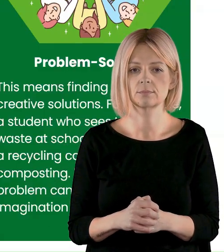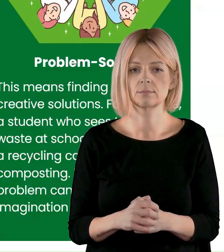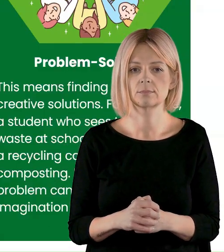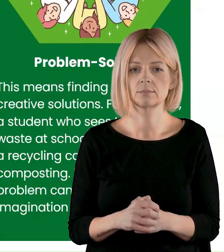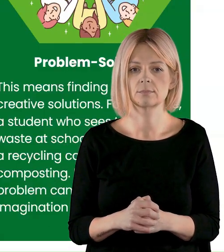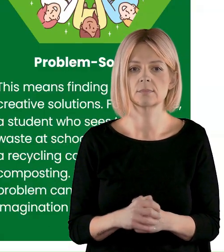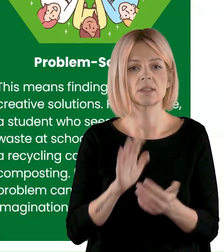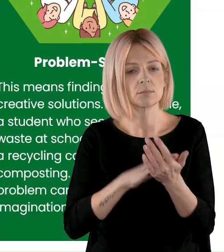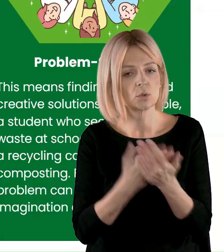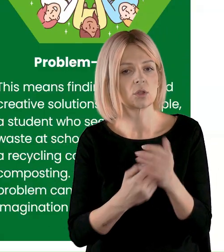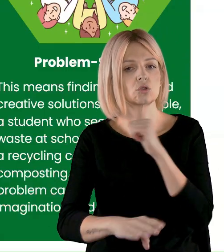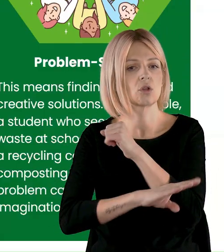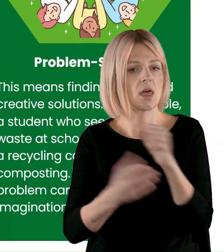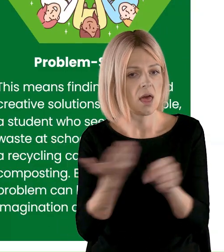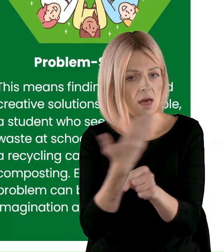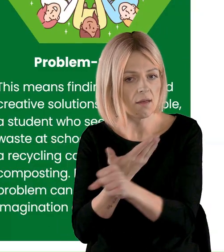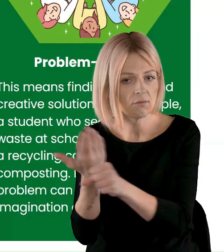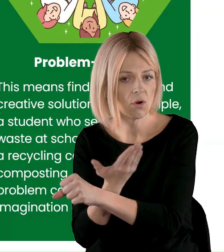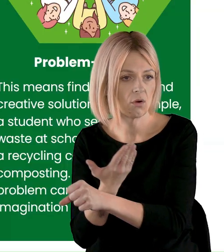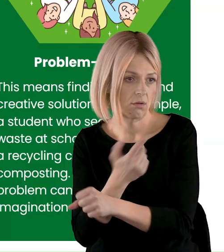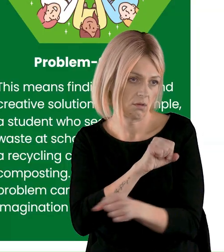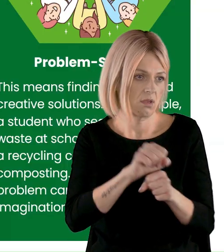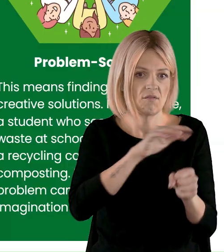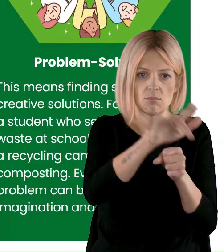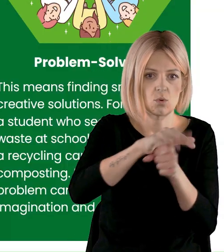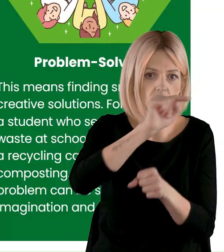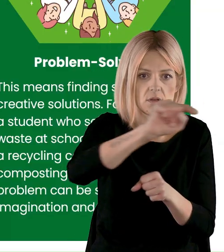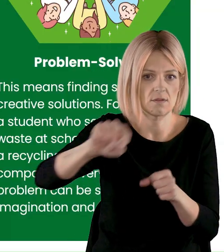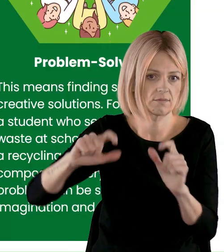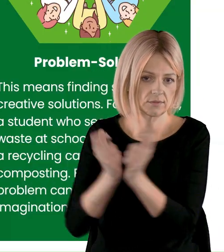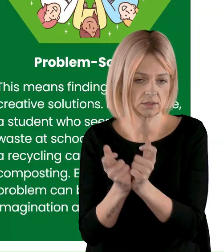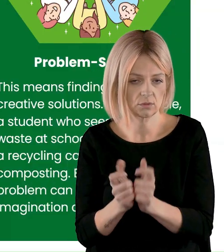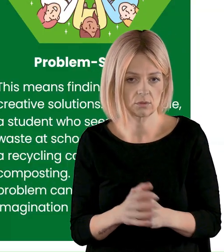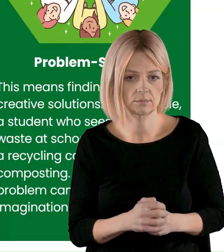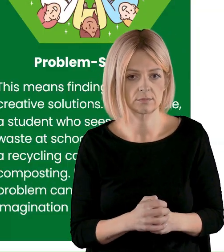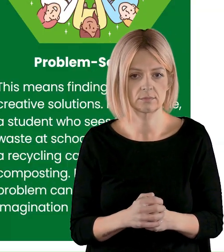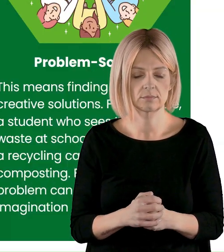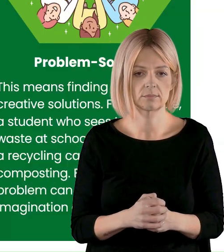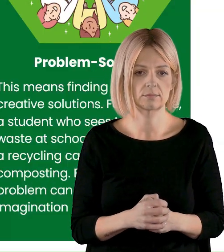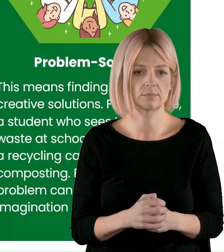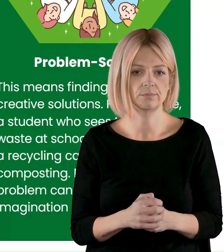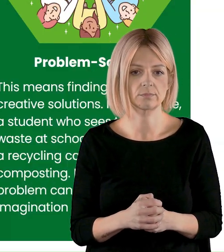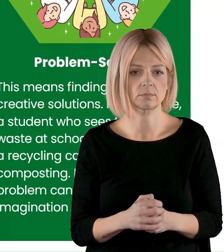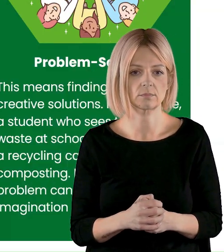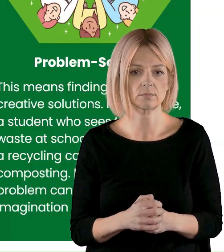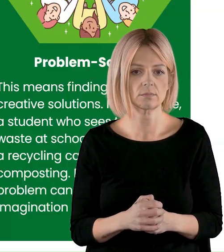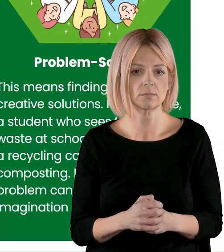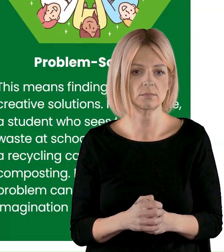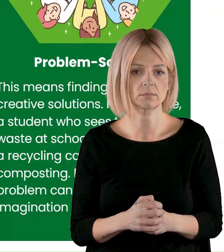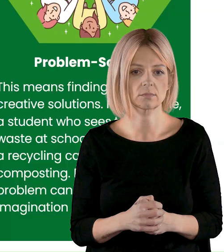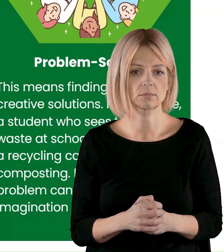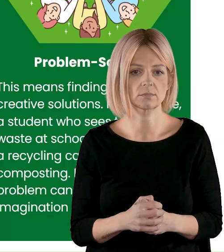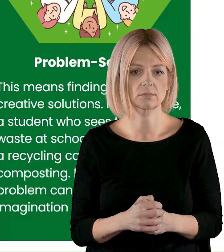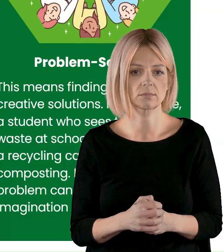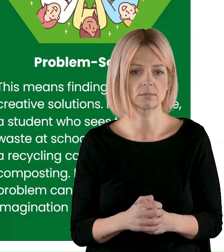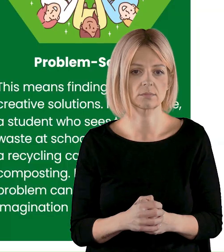society. I can give you an example. For example, if we cut some trees in order to make